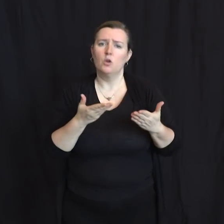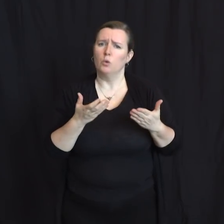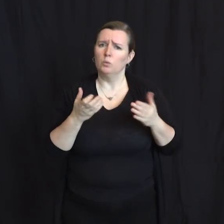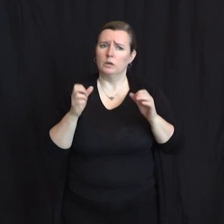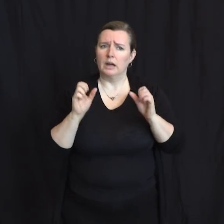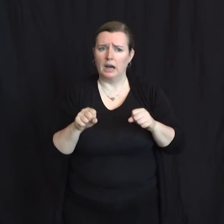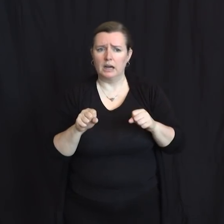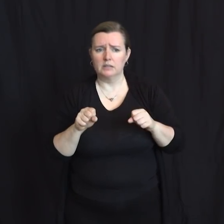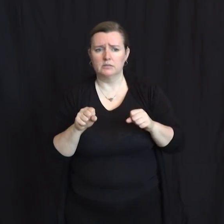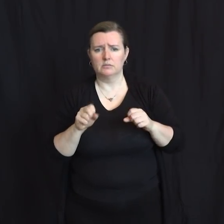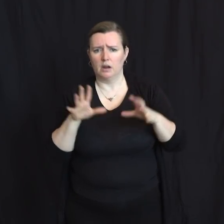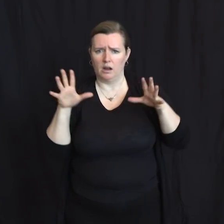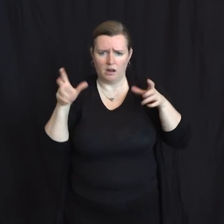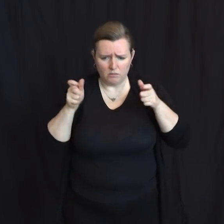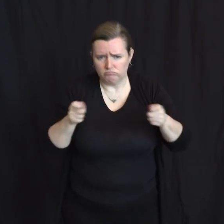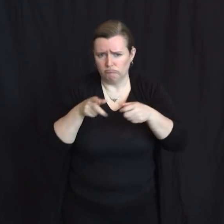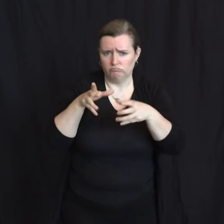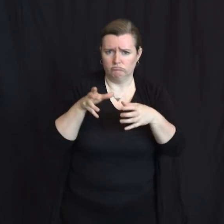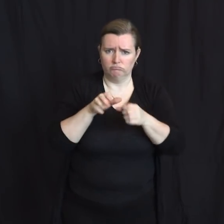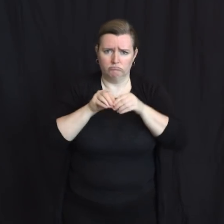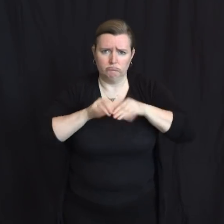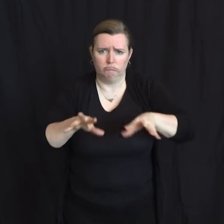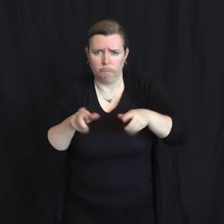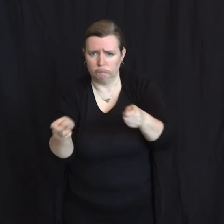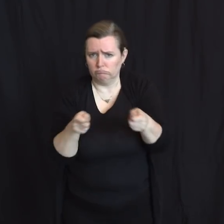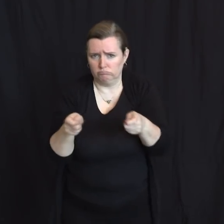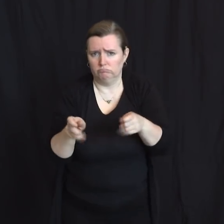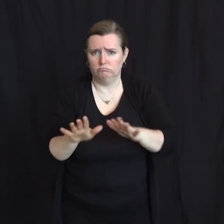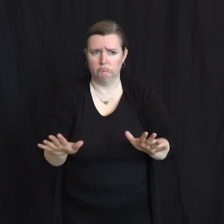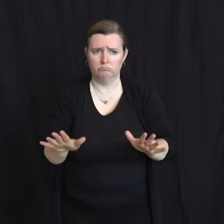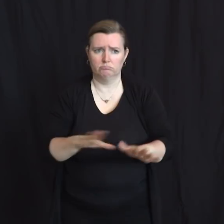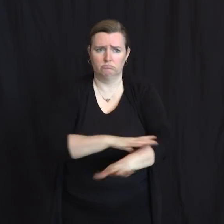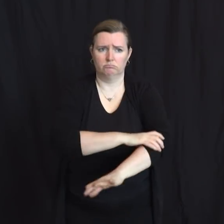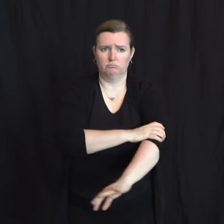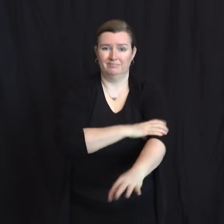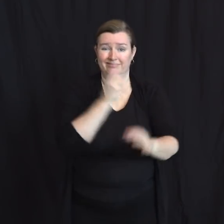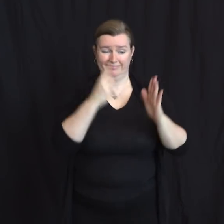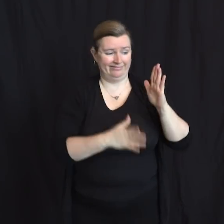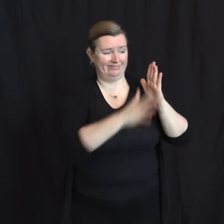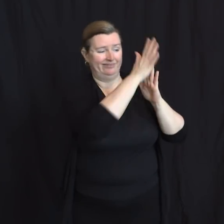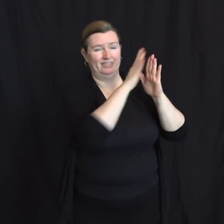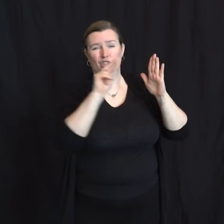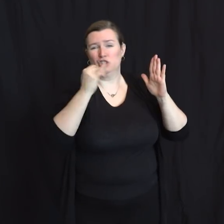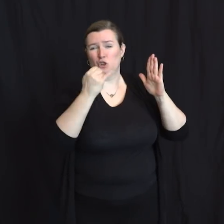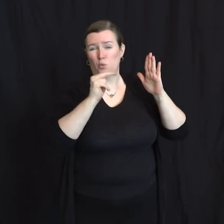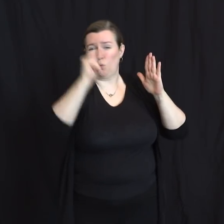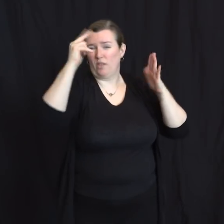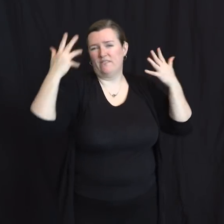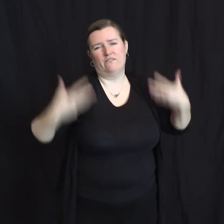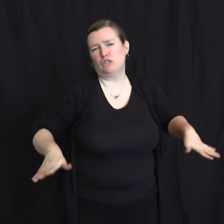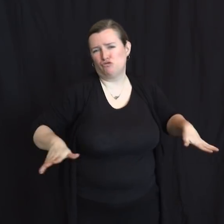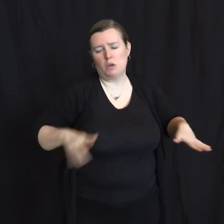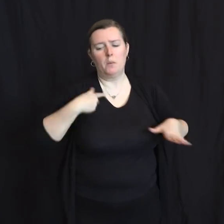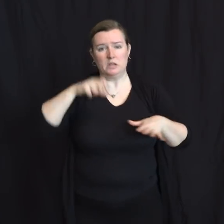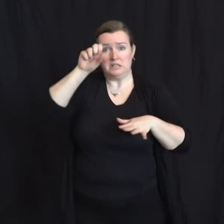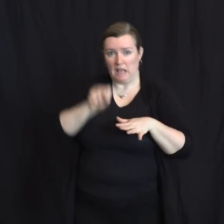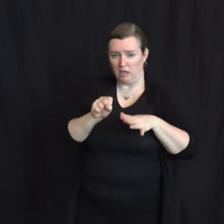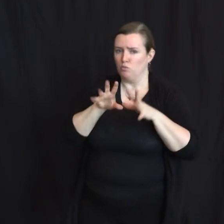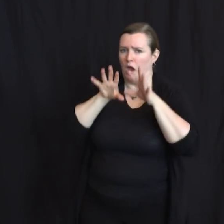the spread that we've experienced in the northern and central part of the states. So that was chosen